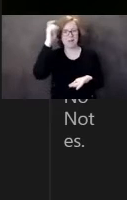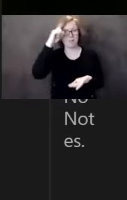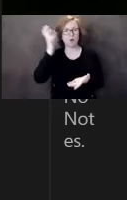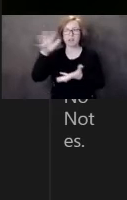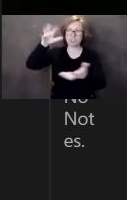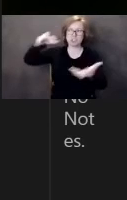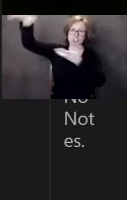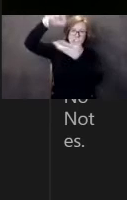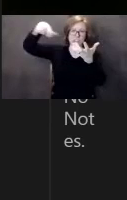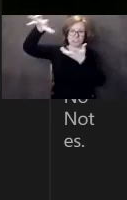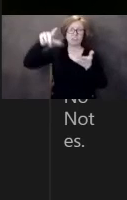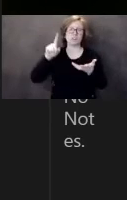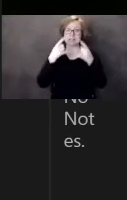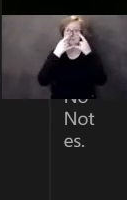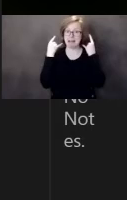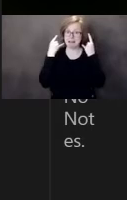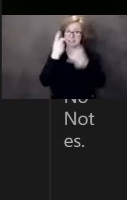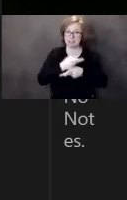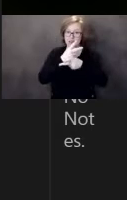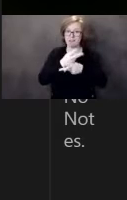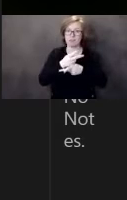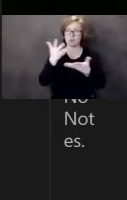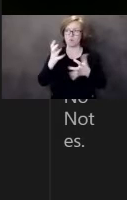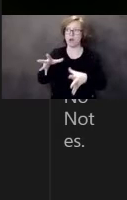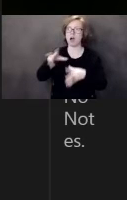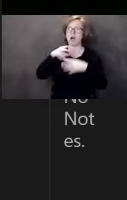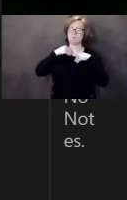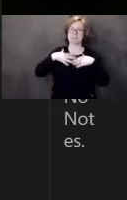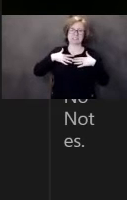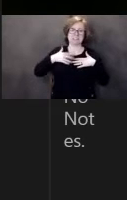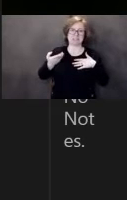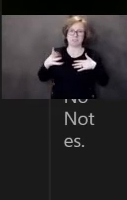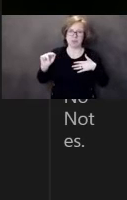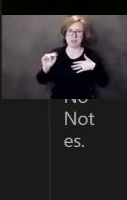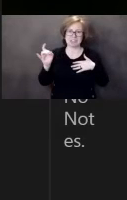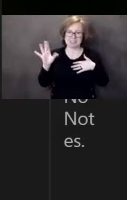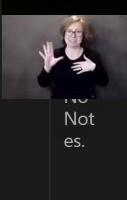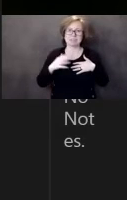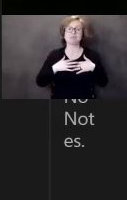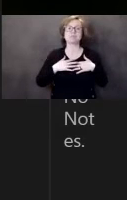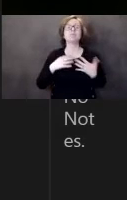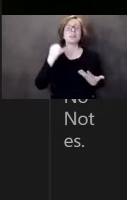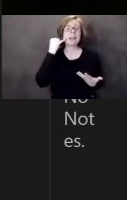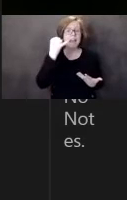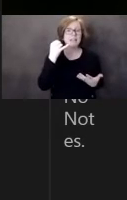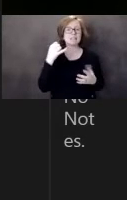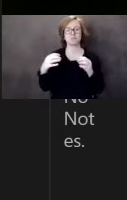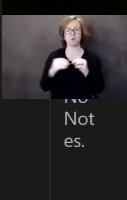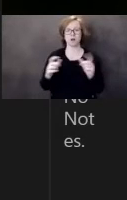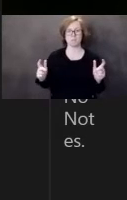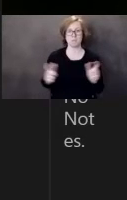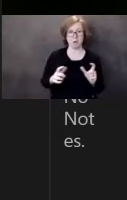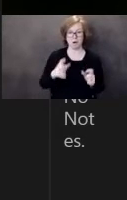wear masks so you don't inhale it and take care of yourself. It can kind of burn. If you're smaller scale or you can afford it because it's worth the